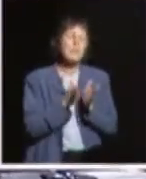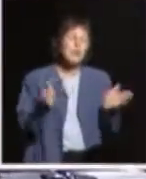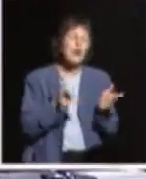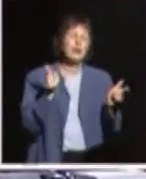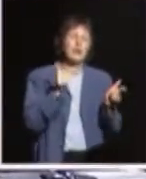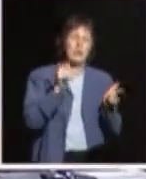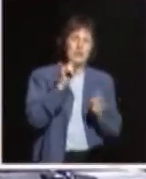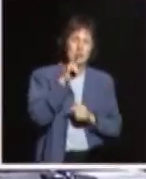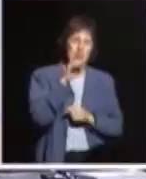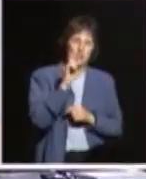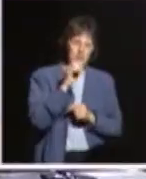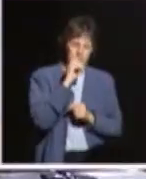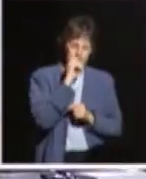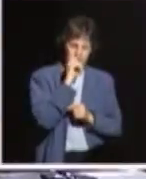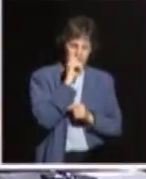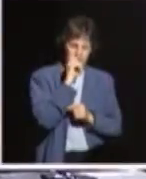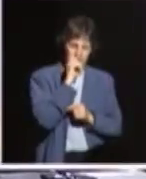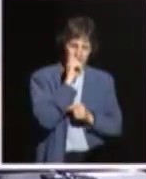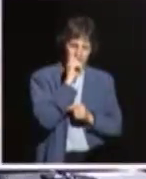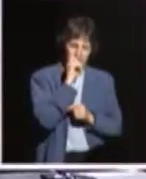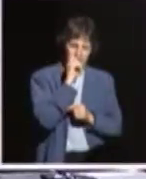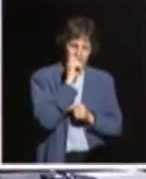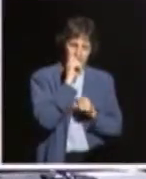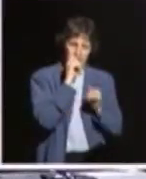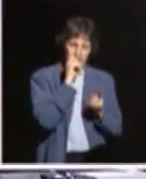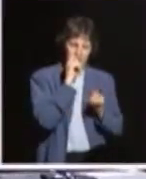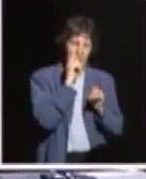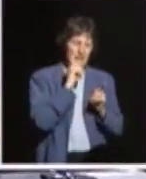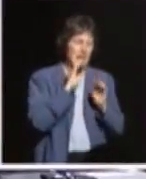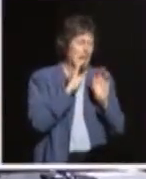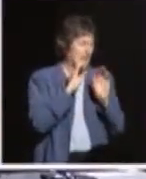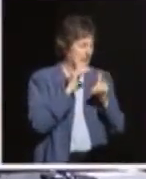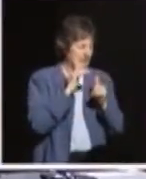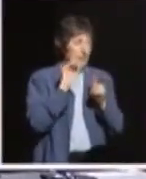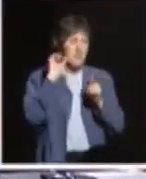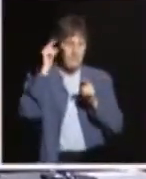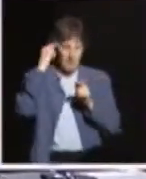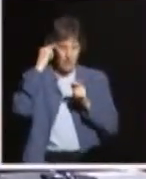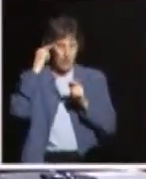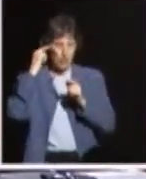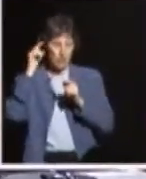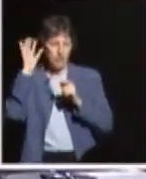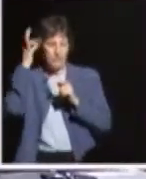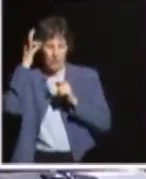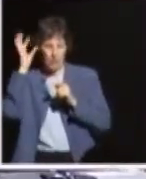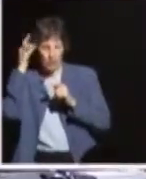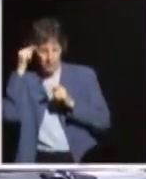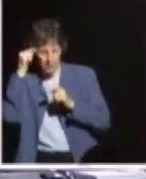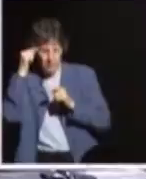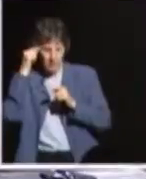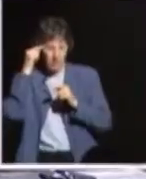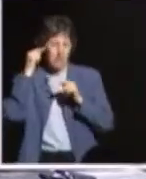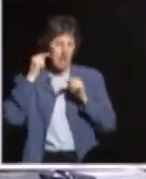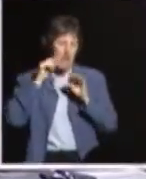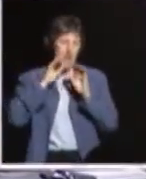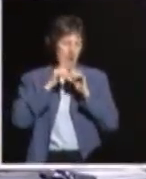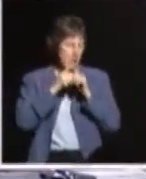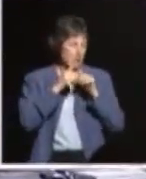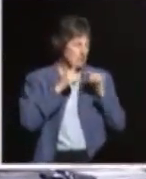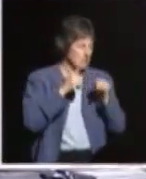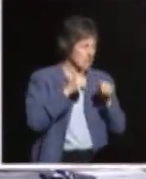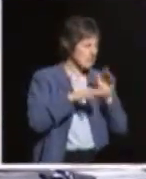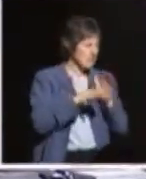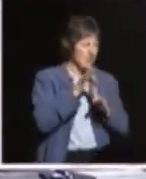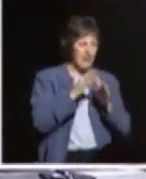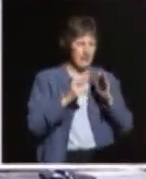issue is the role of how the federal government can not only find that bridge of commonality, but here's